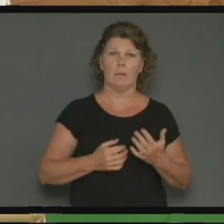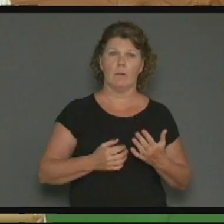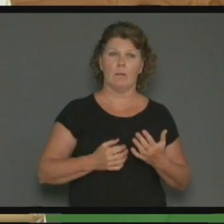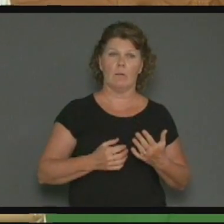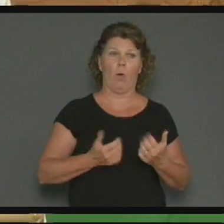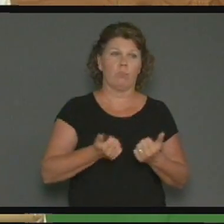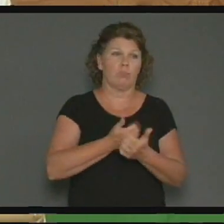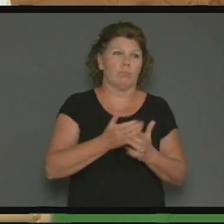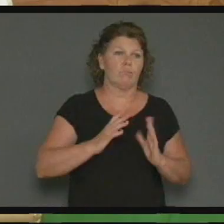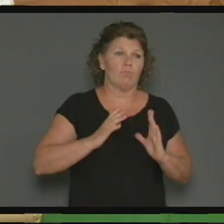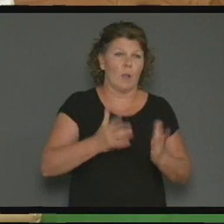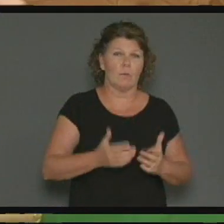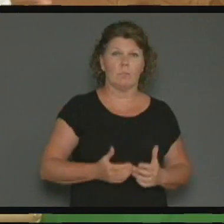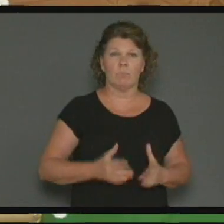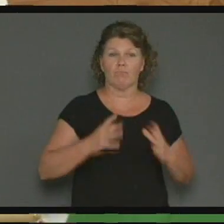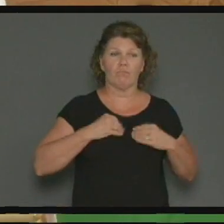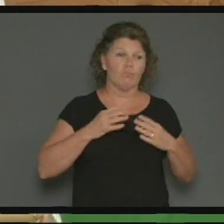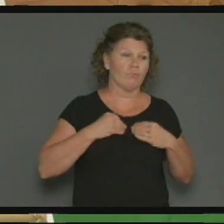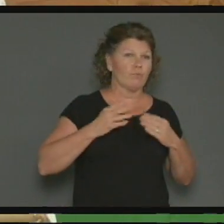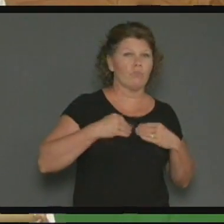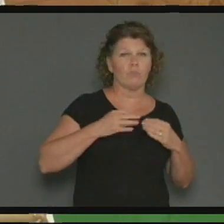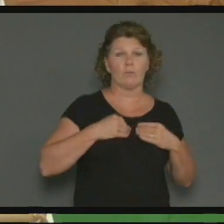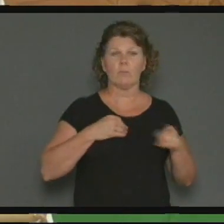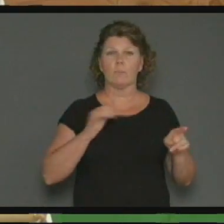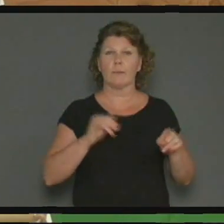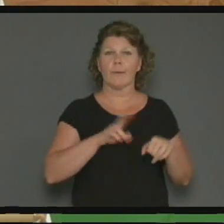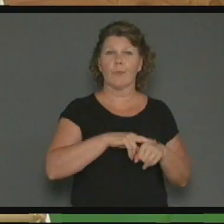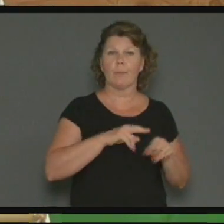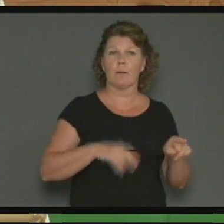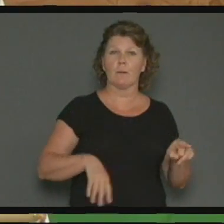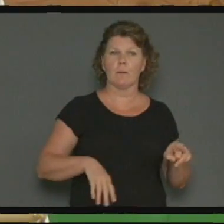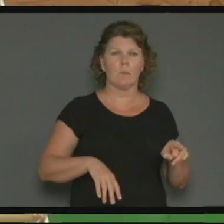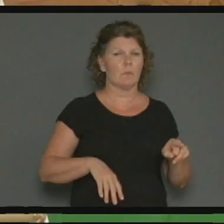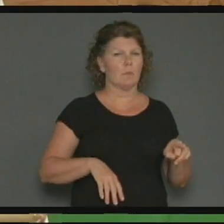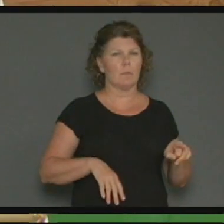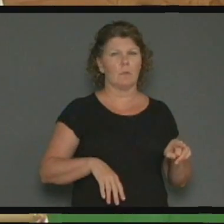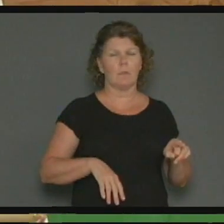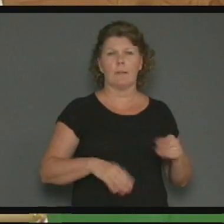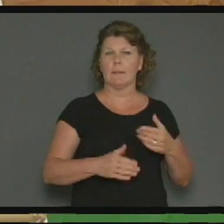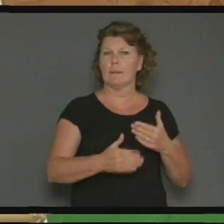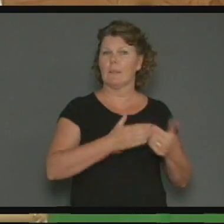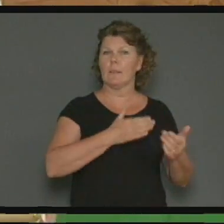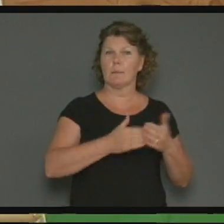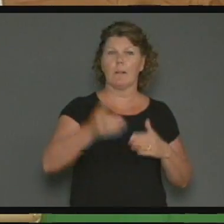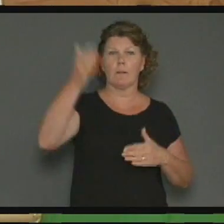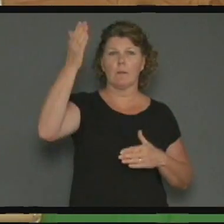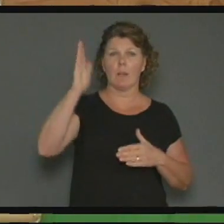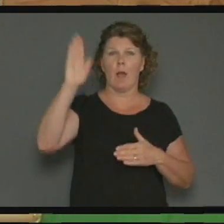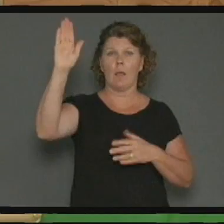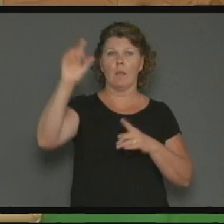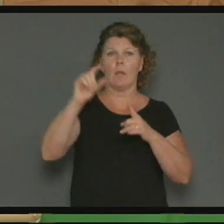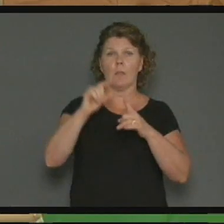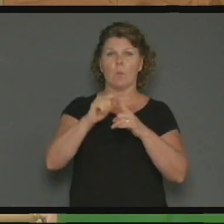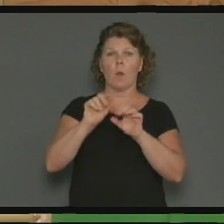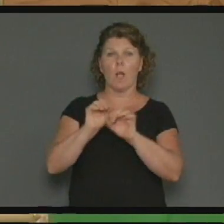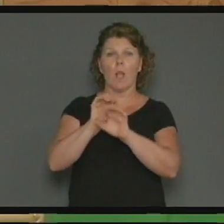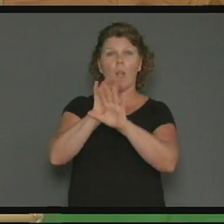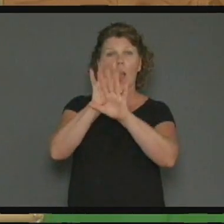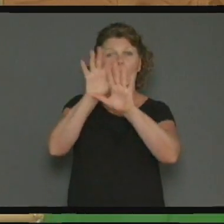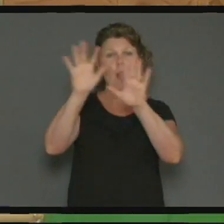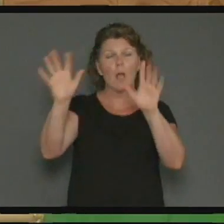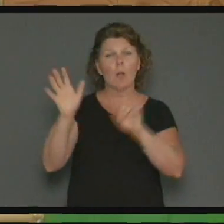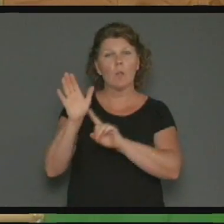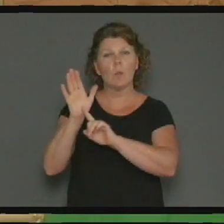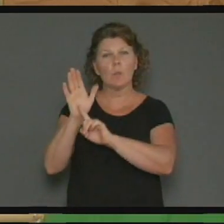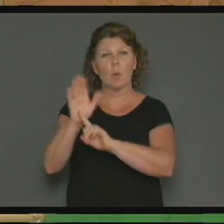okay and is to be accepted as the norm, despite the Word of God clearly indicating that